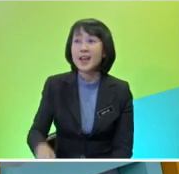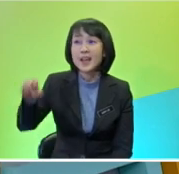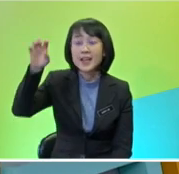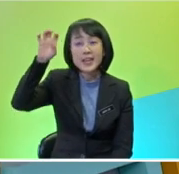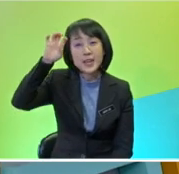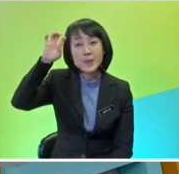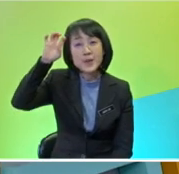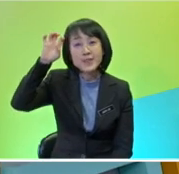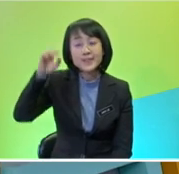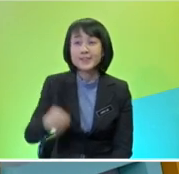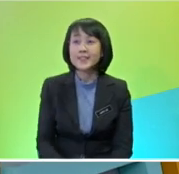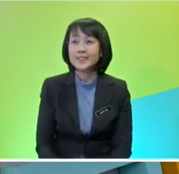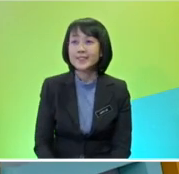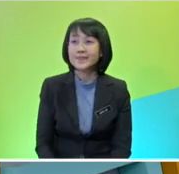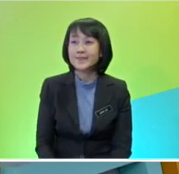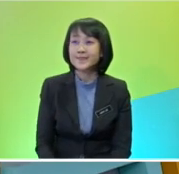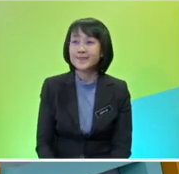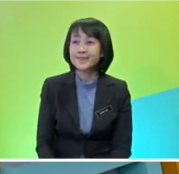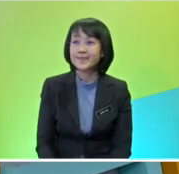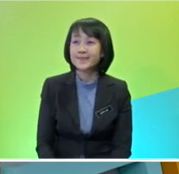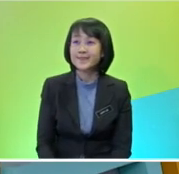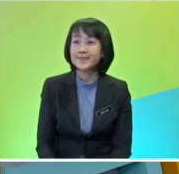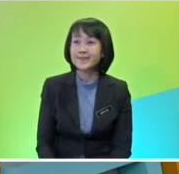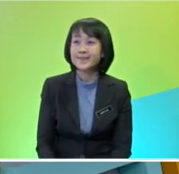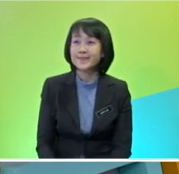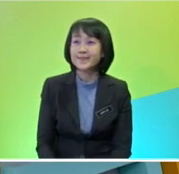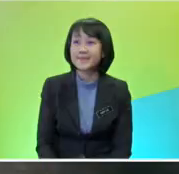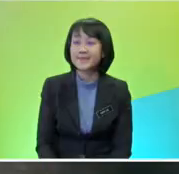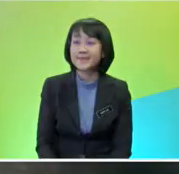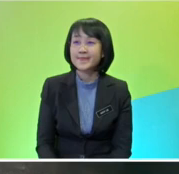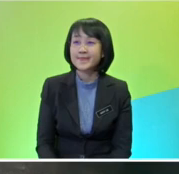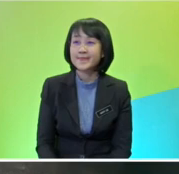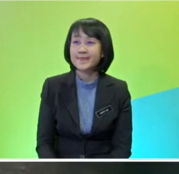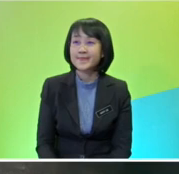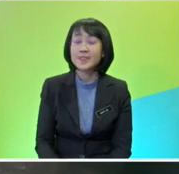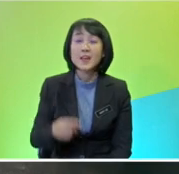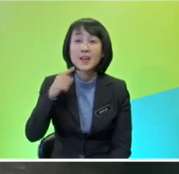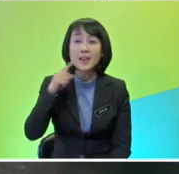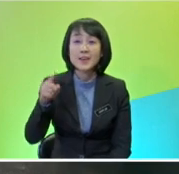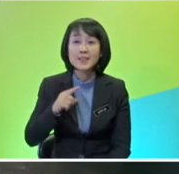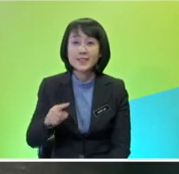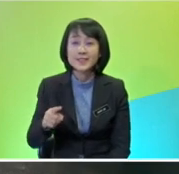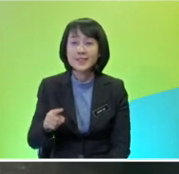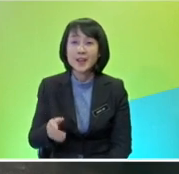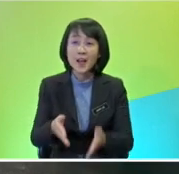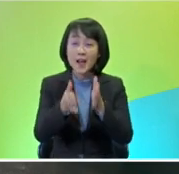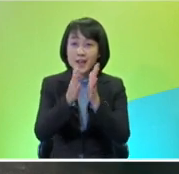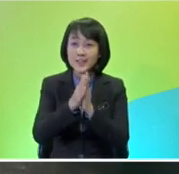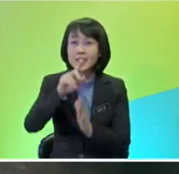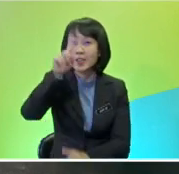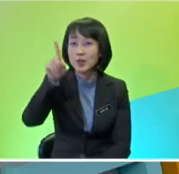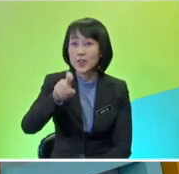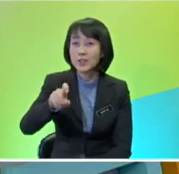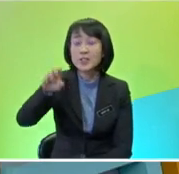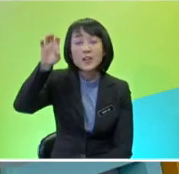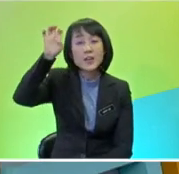Zara and Emir, turn on your microphone. So Zara will say out the thing first, okay. And then Emir will respond. All right.